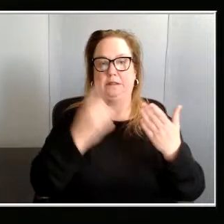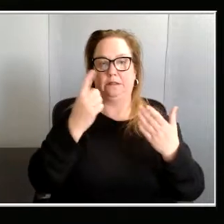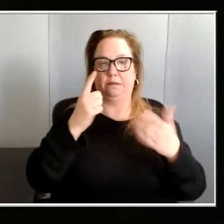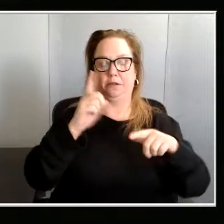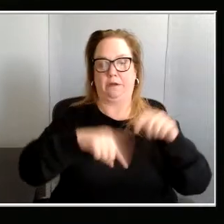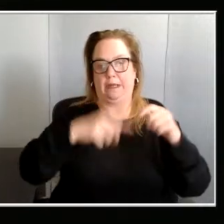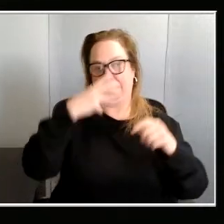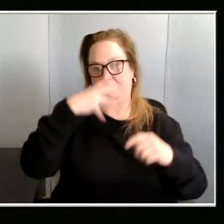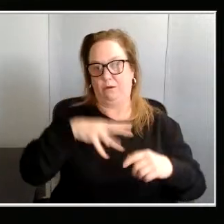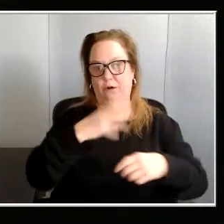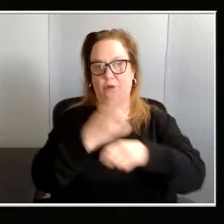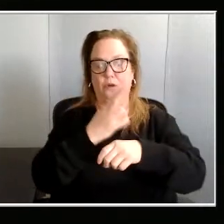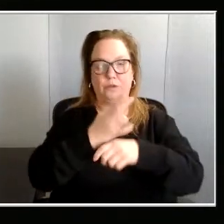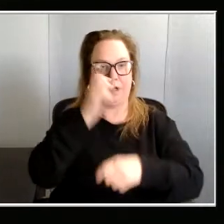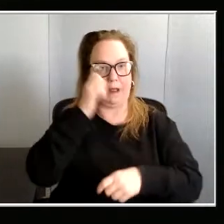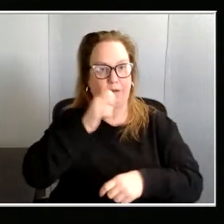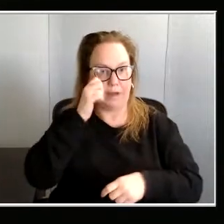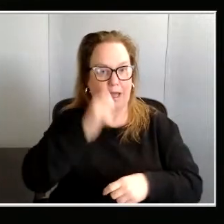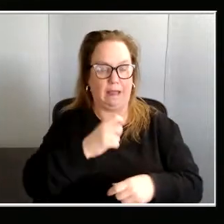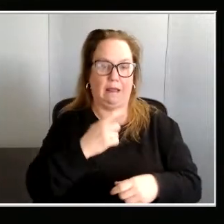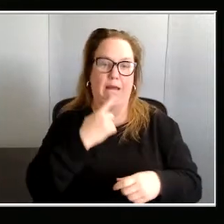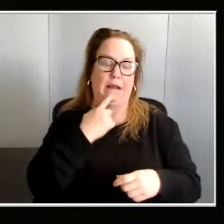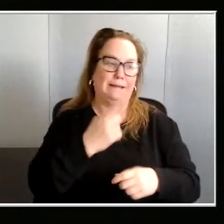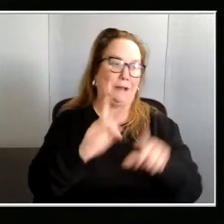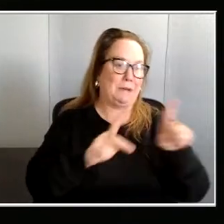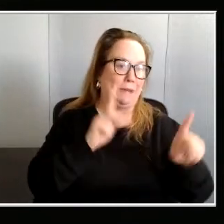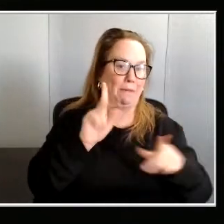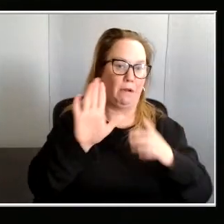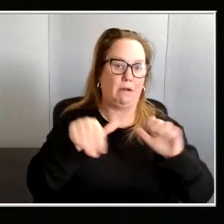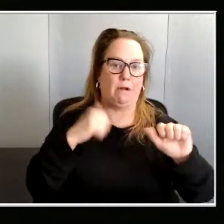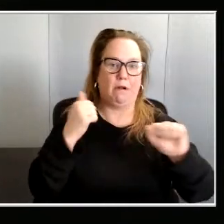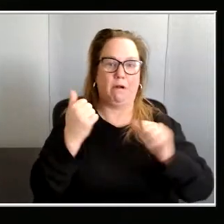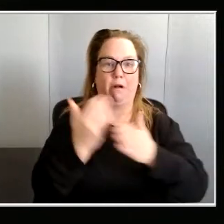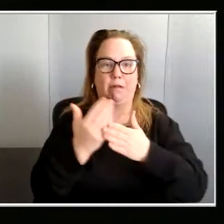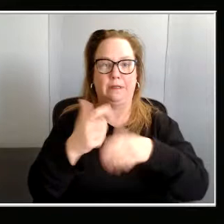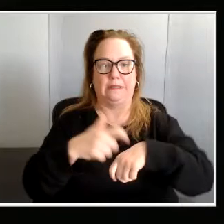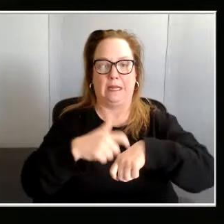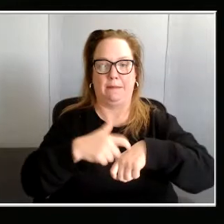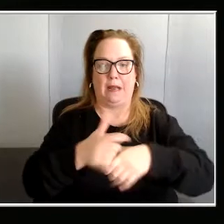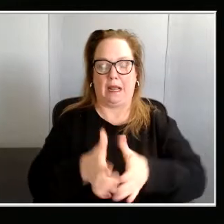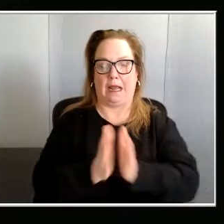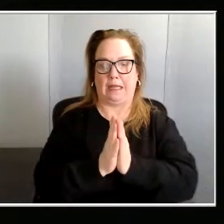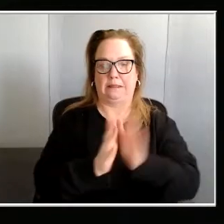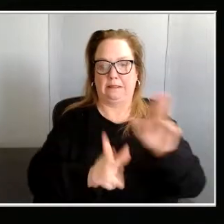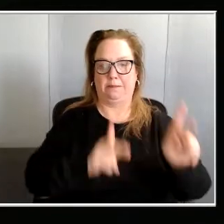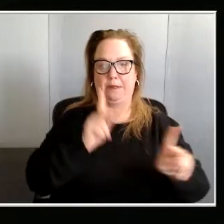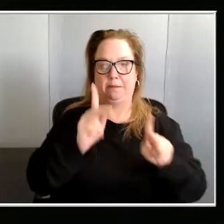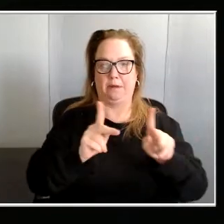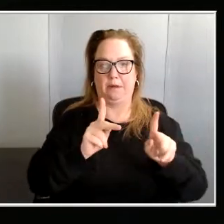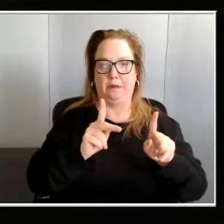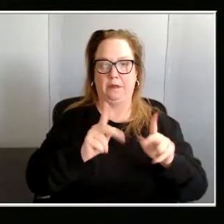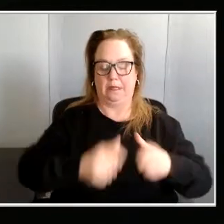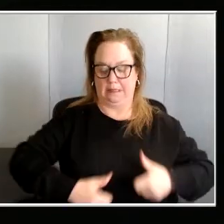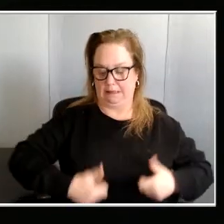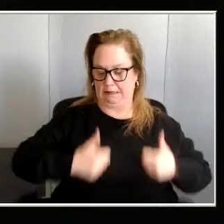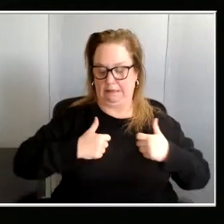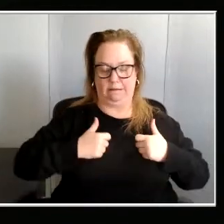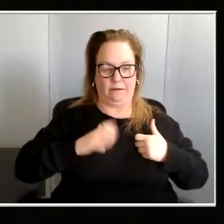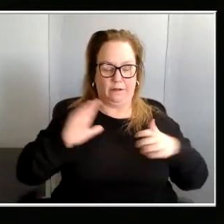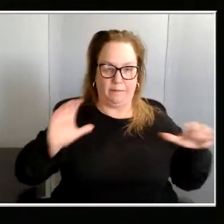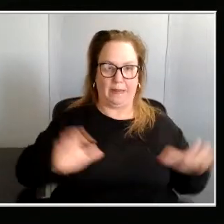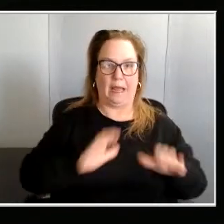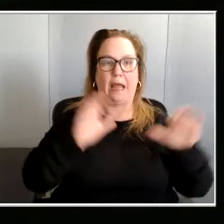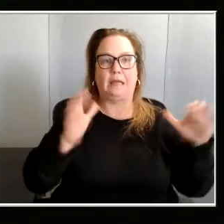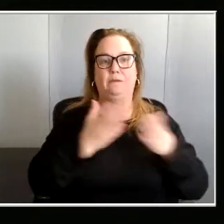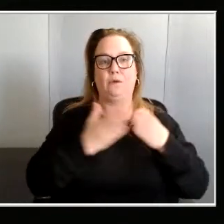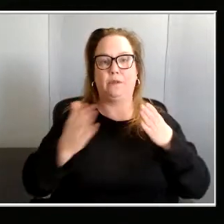You're using them every day. So I tell people that they ask me this question. I say, just live your life. Be active and do the things that